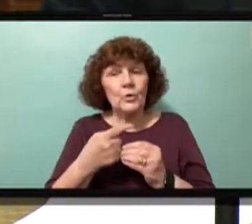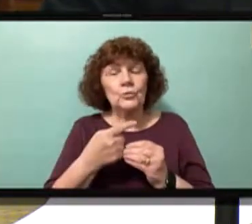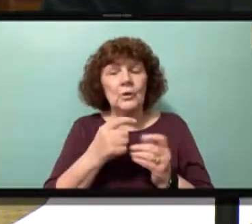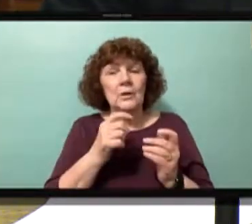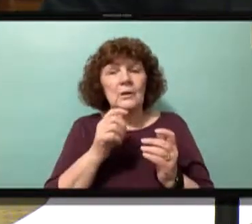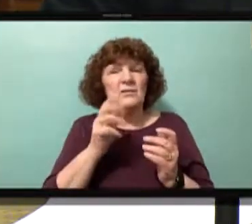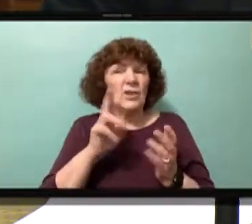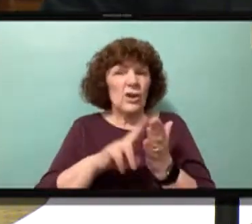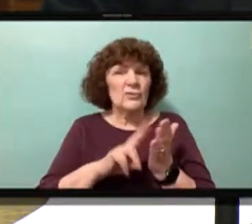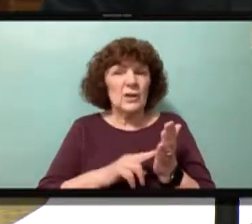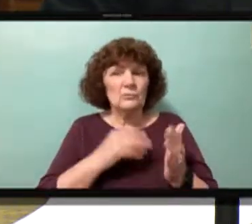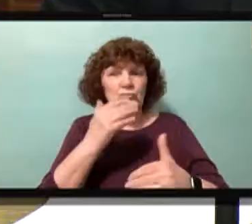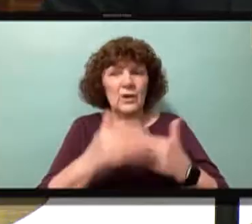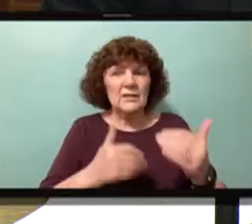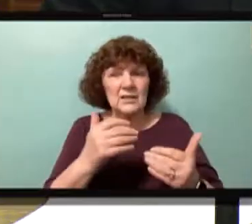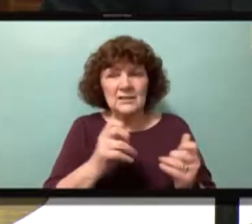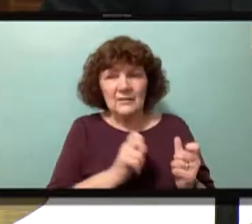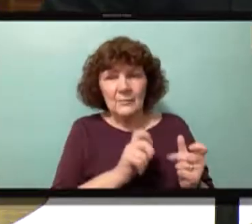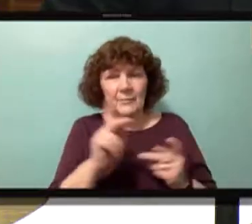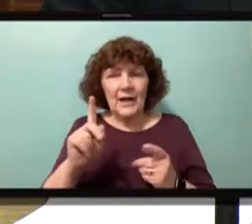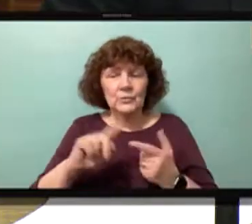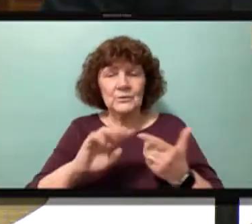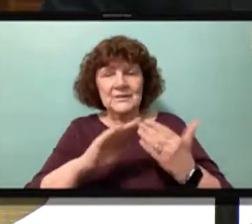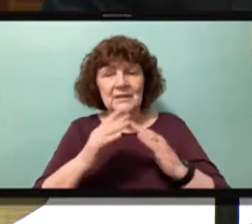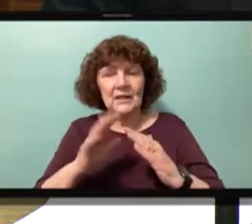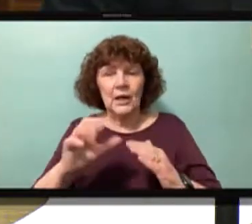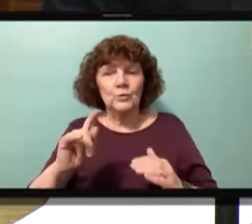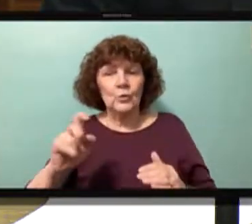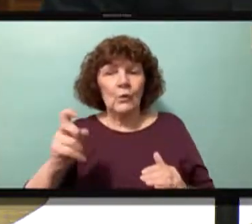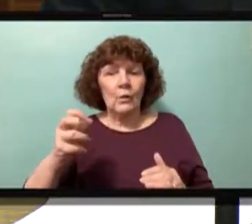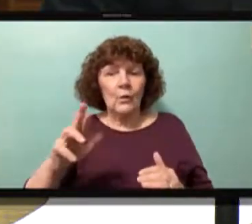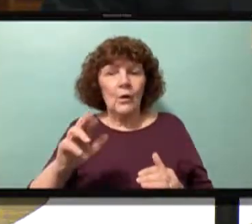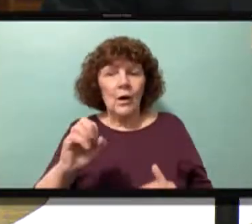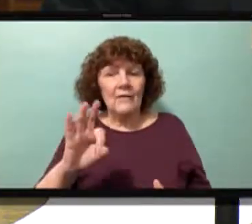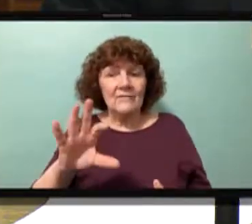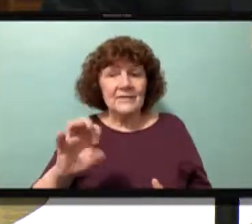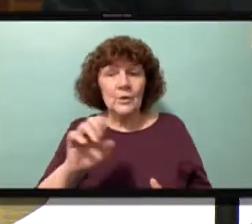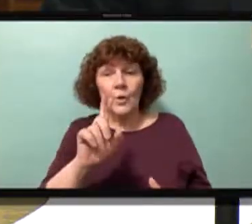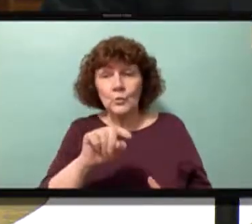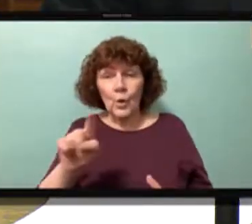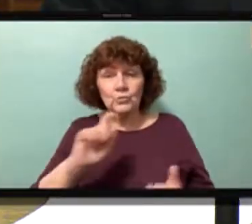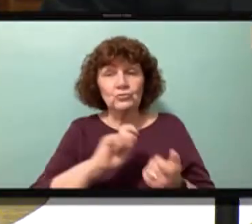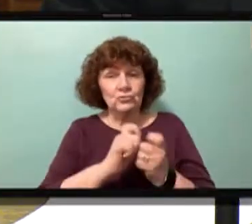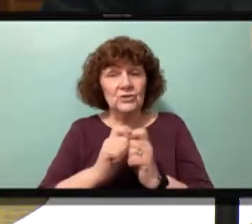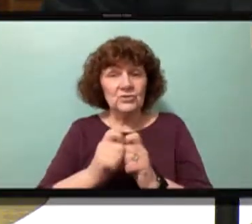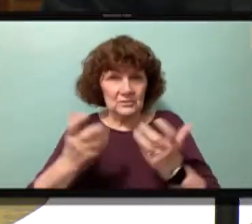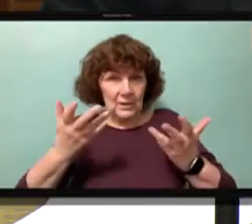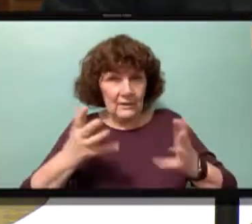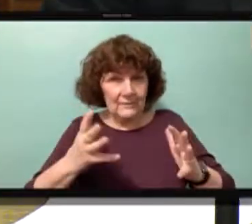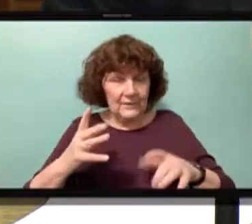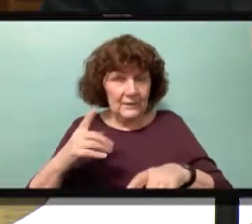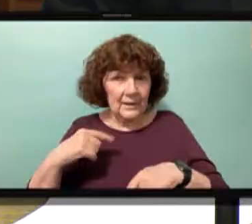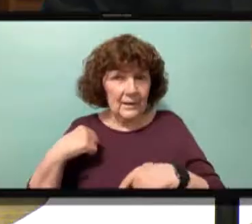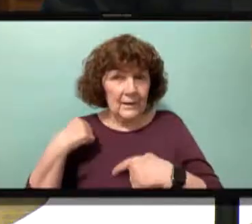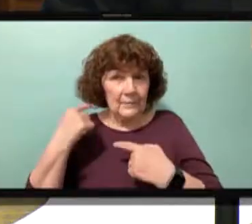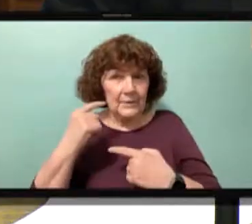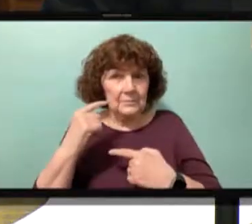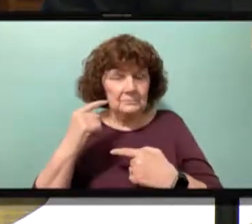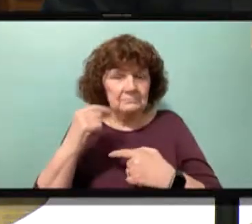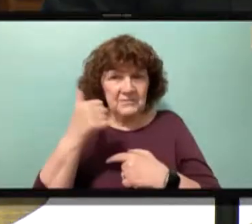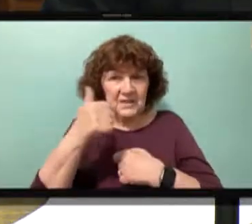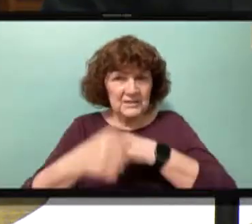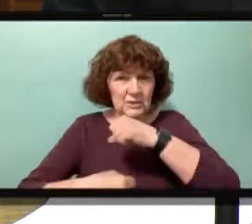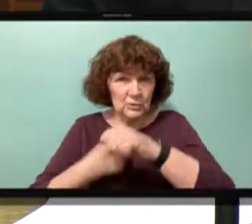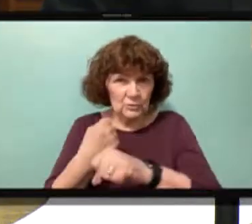oversight duties to the City Controller's Office. Those were changes that were all done in the last 10 years. And again, they